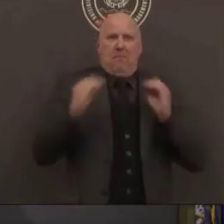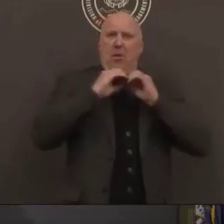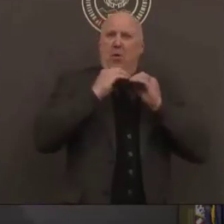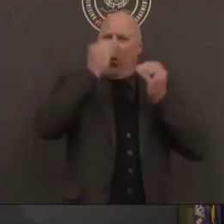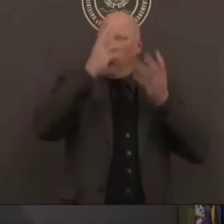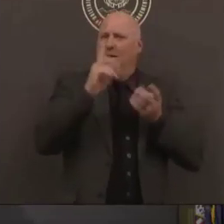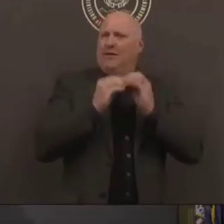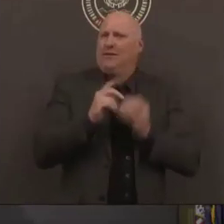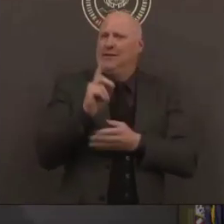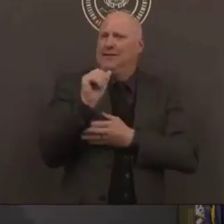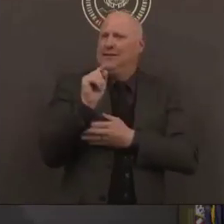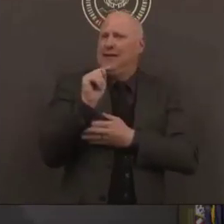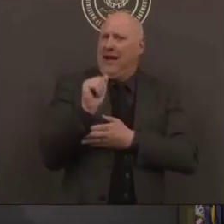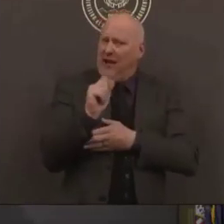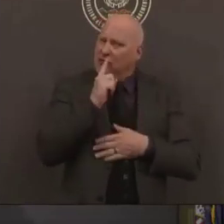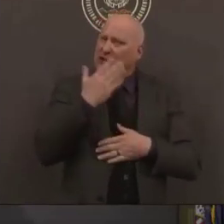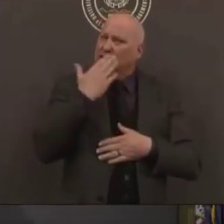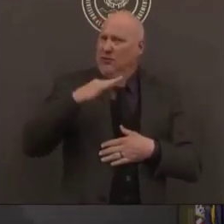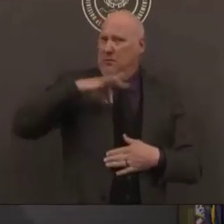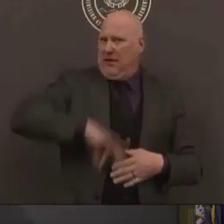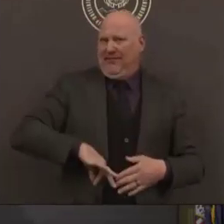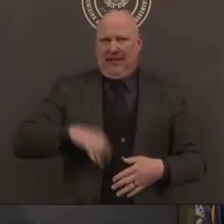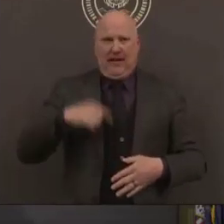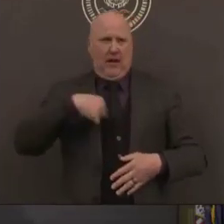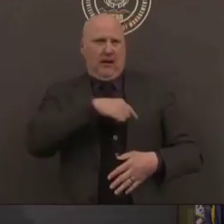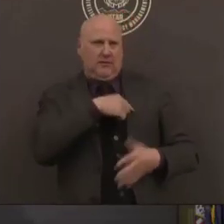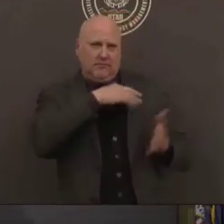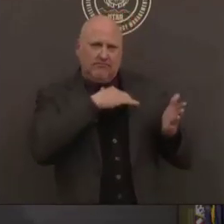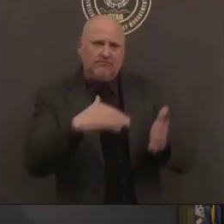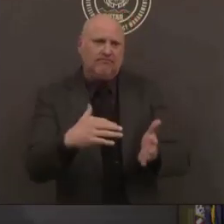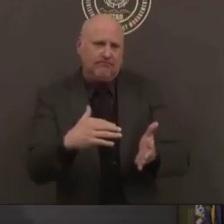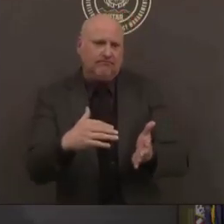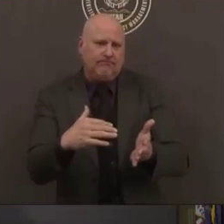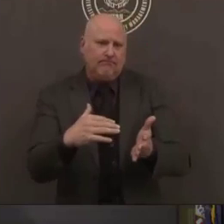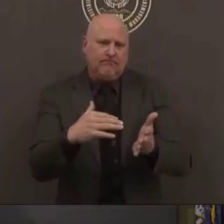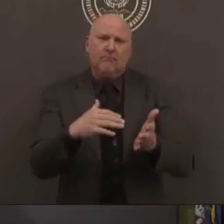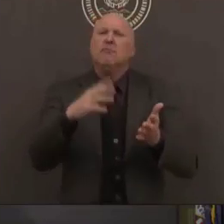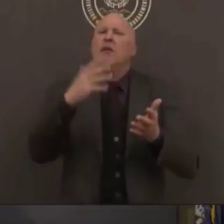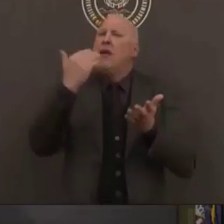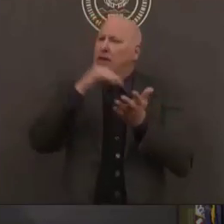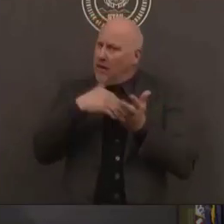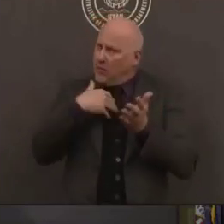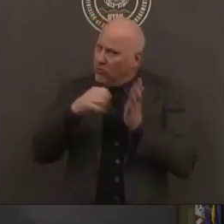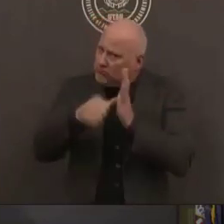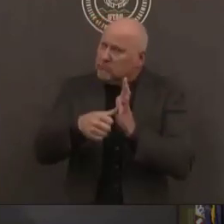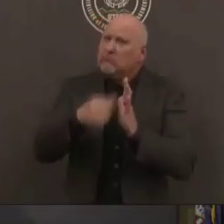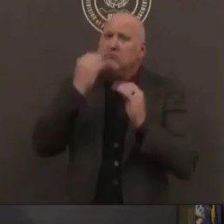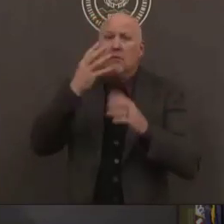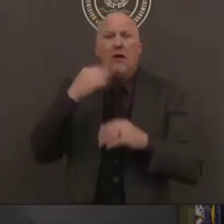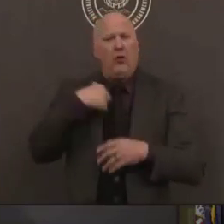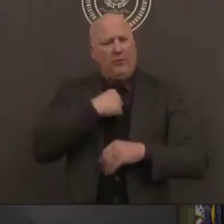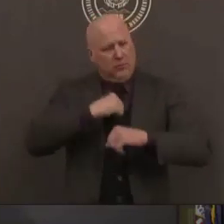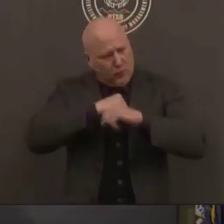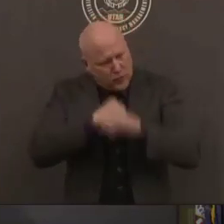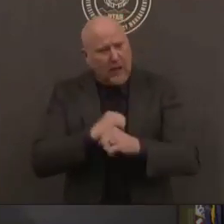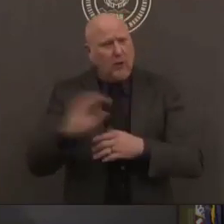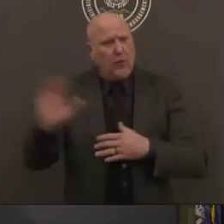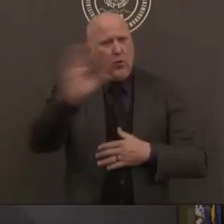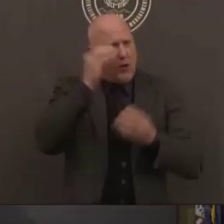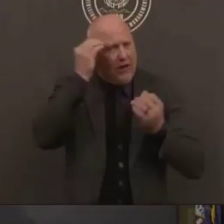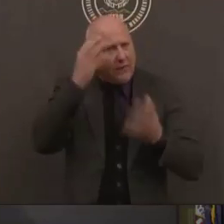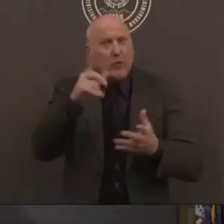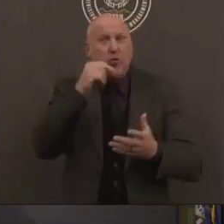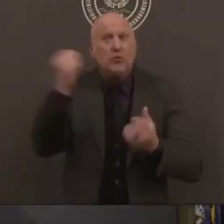And please always know that your information was kept very securely. Very, very few people have access to